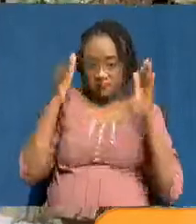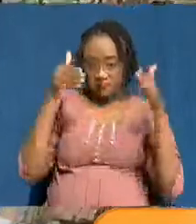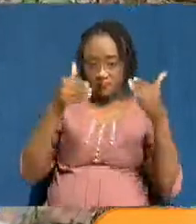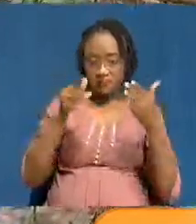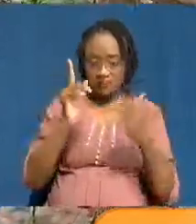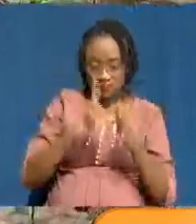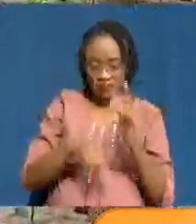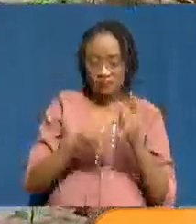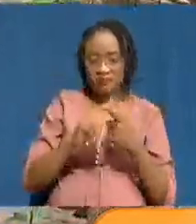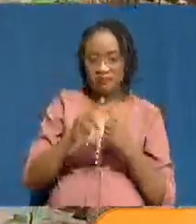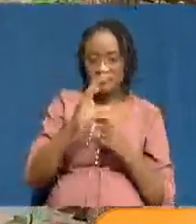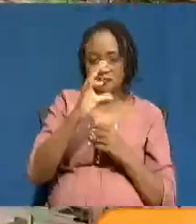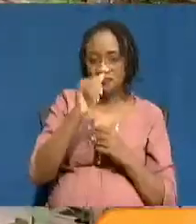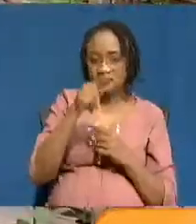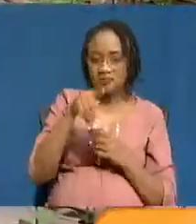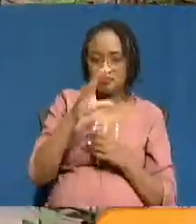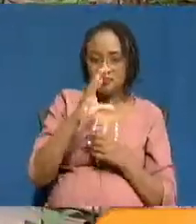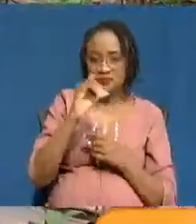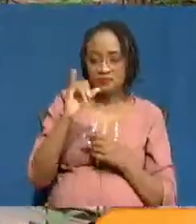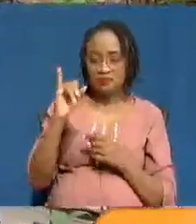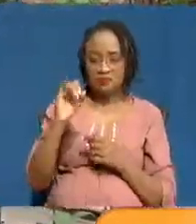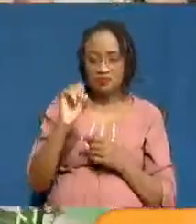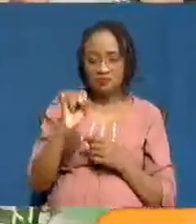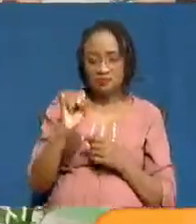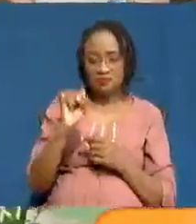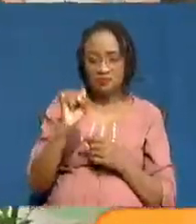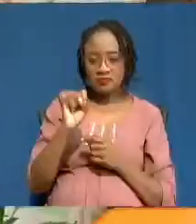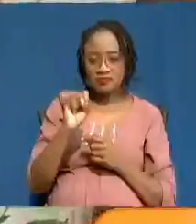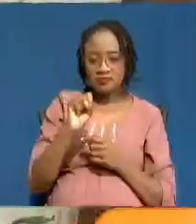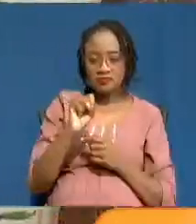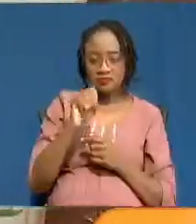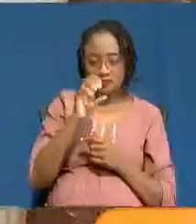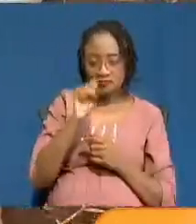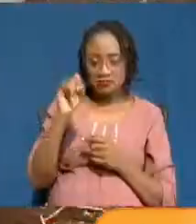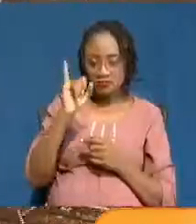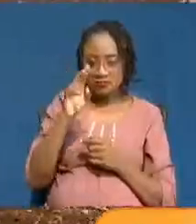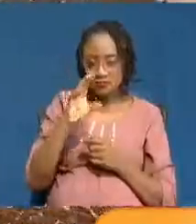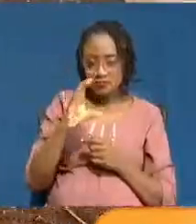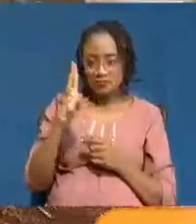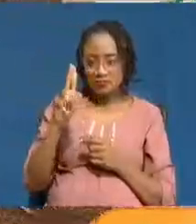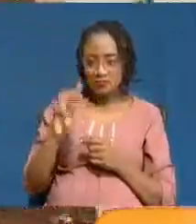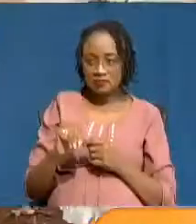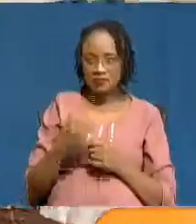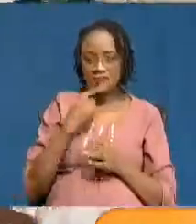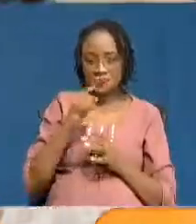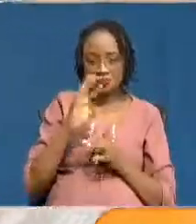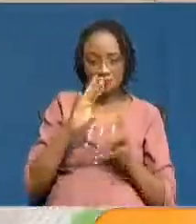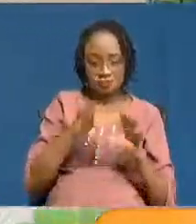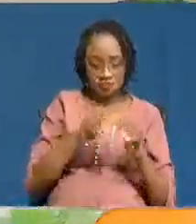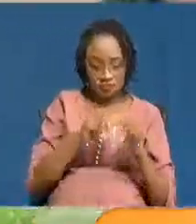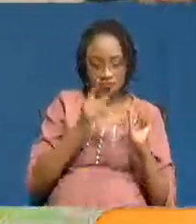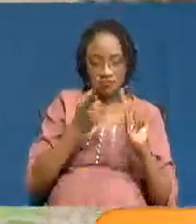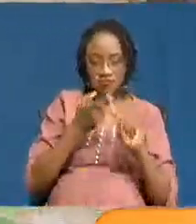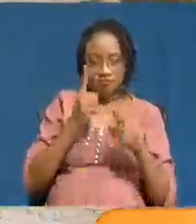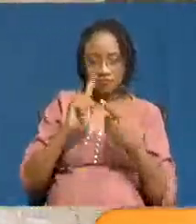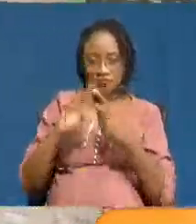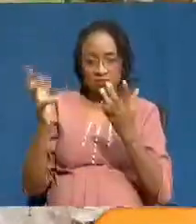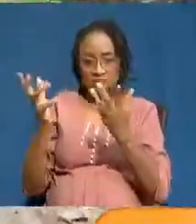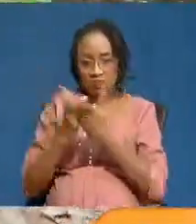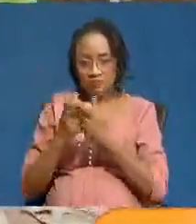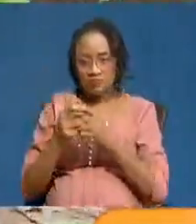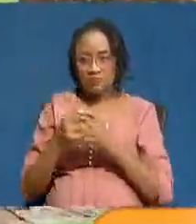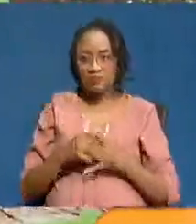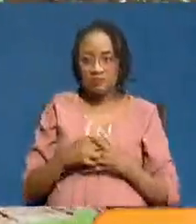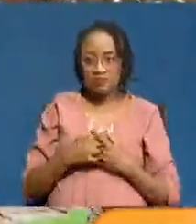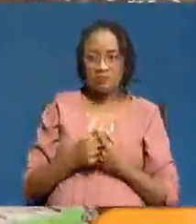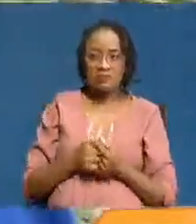crops like capsicum. She says the quality from her greenhouse meets market standards and is already attracting buyers even